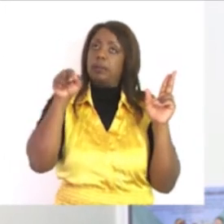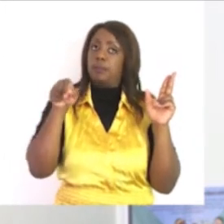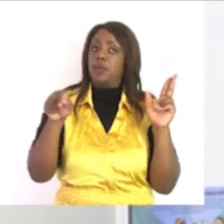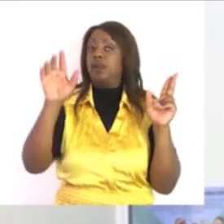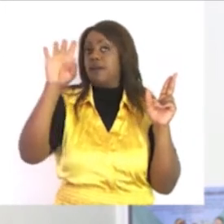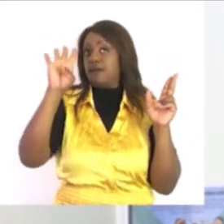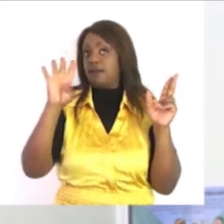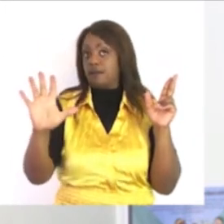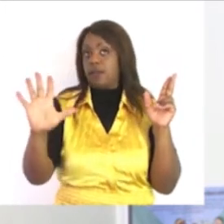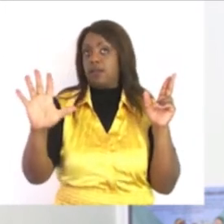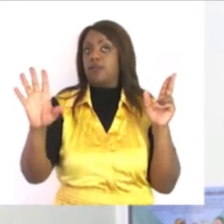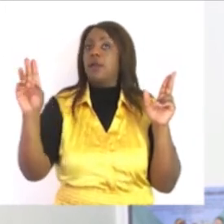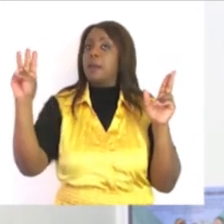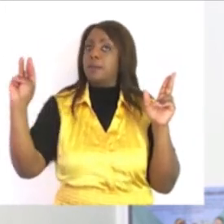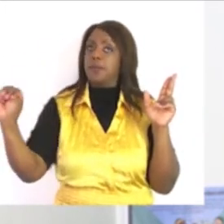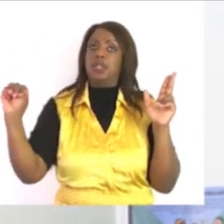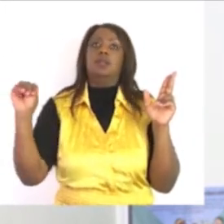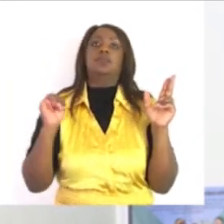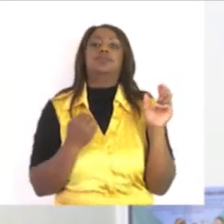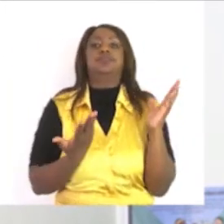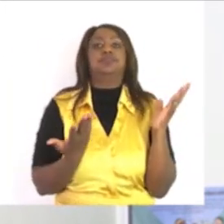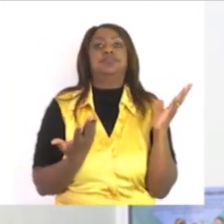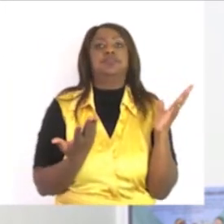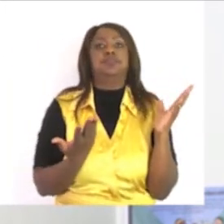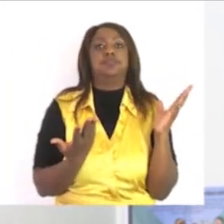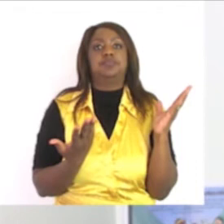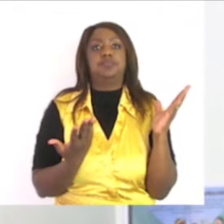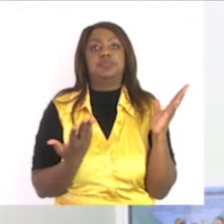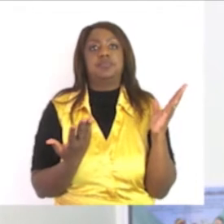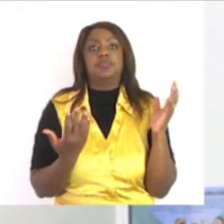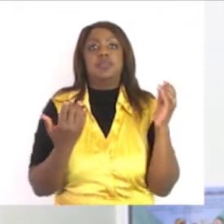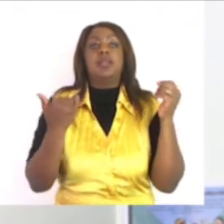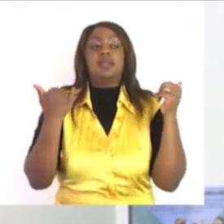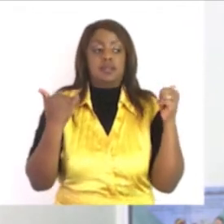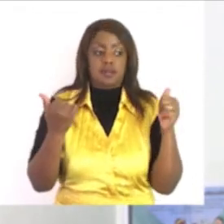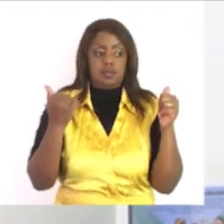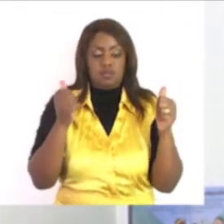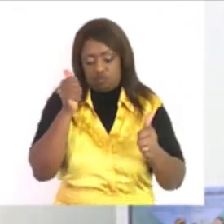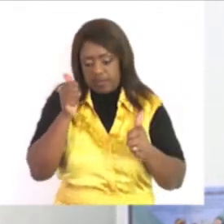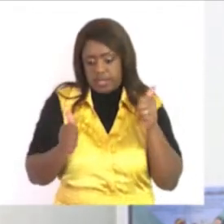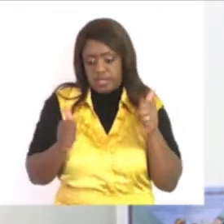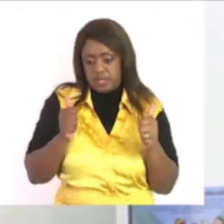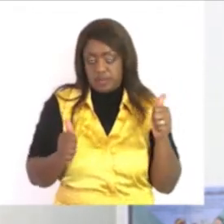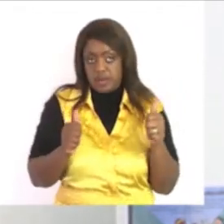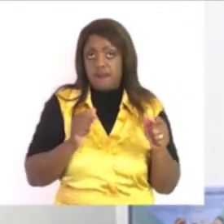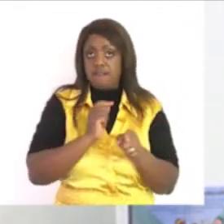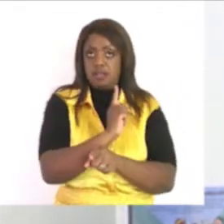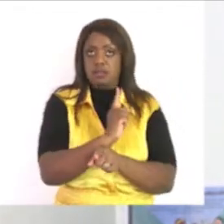1.5 or 1.6, 1.5 meter. Must be indicated also. I